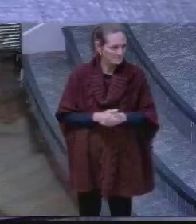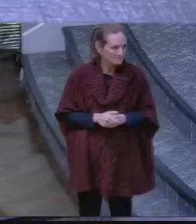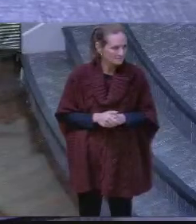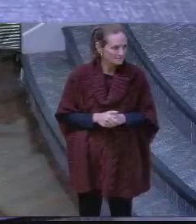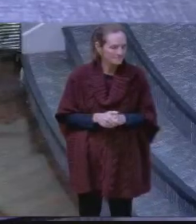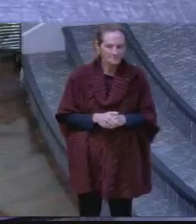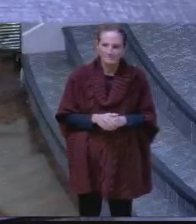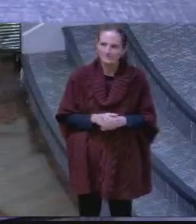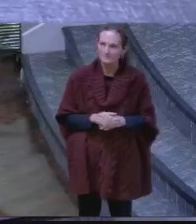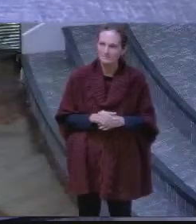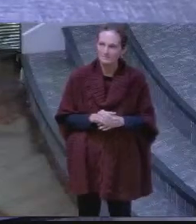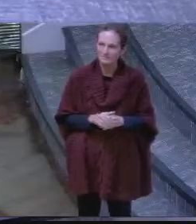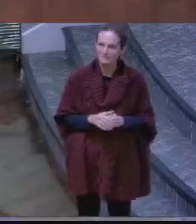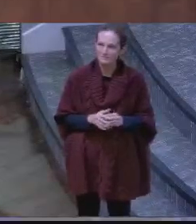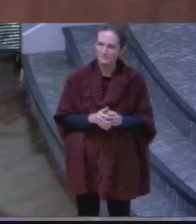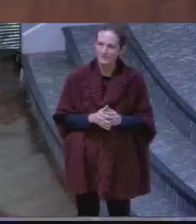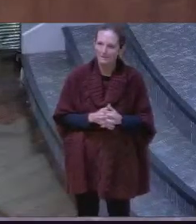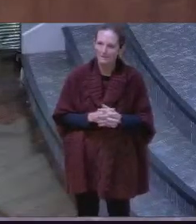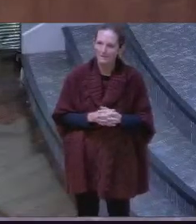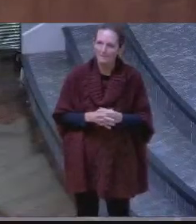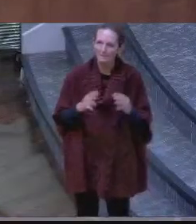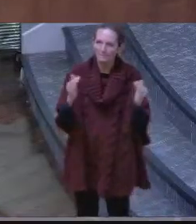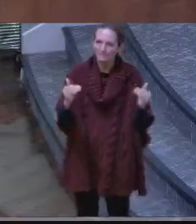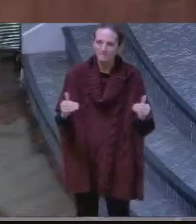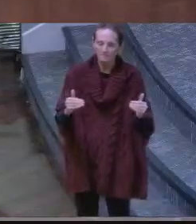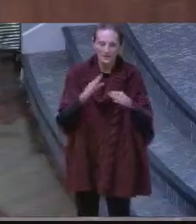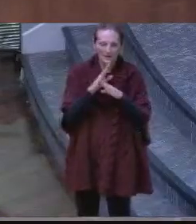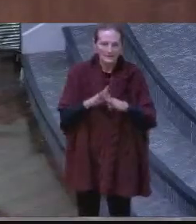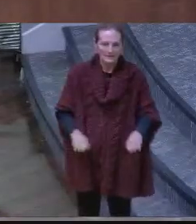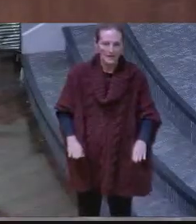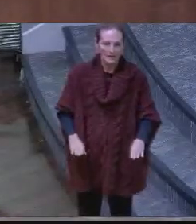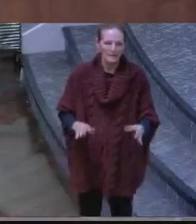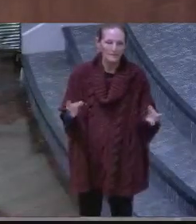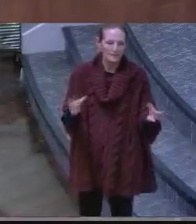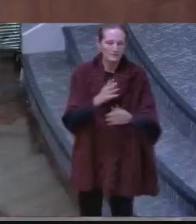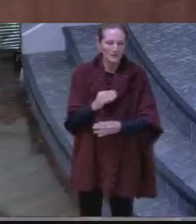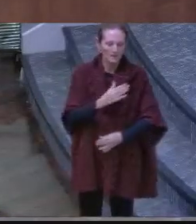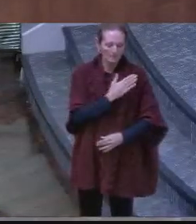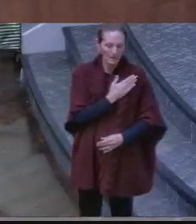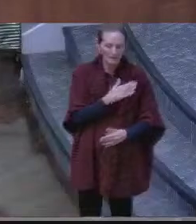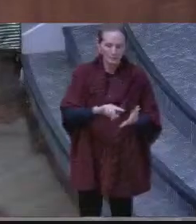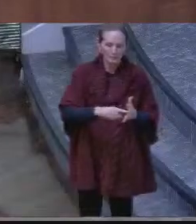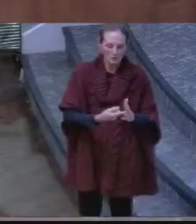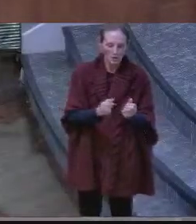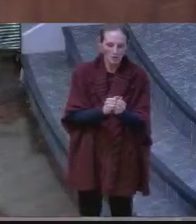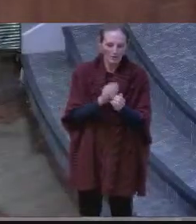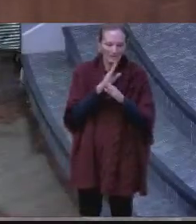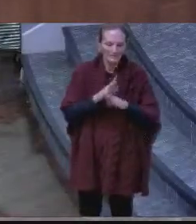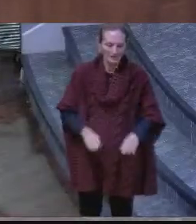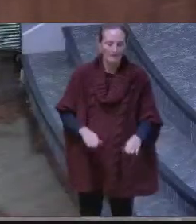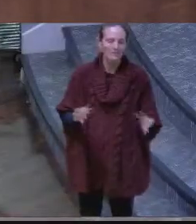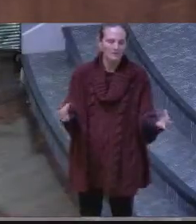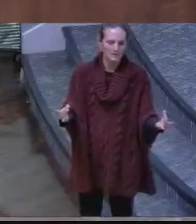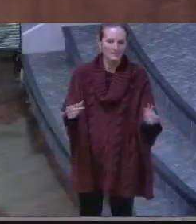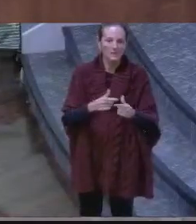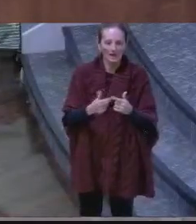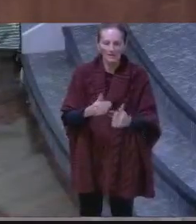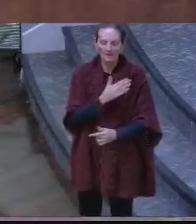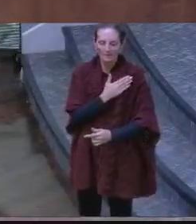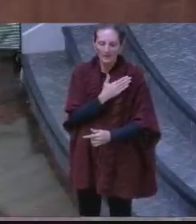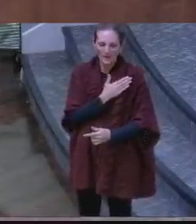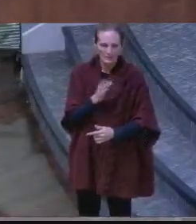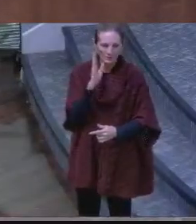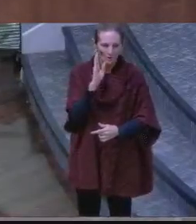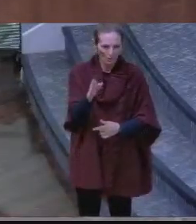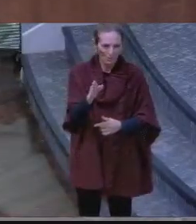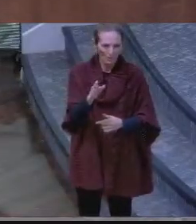the agenda. Our next item is our silent meditation and Pledge of Allegiance. We'll start with silent meditation, and the Pledge of Allegiance will start with the flag